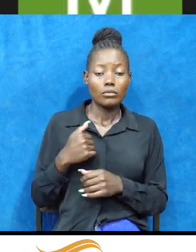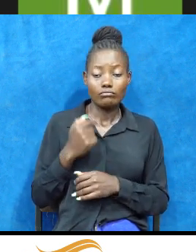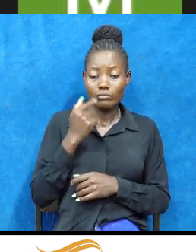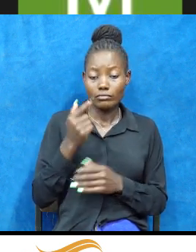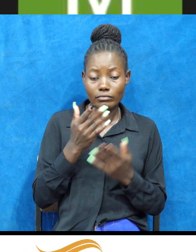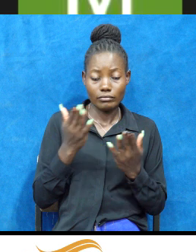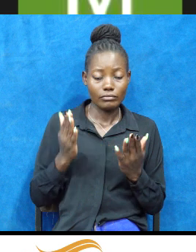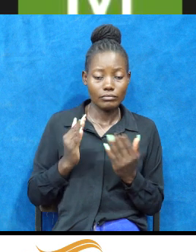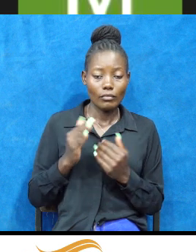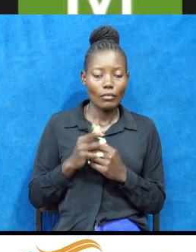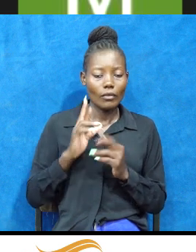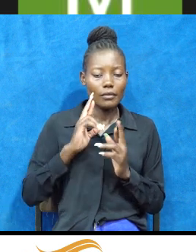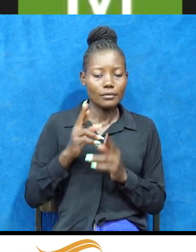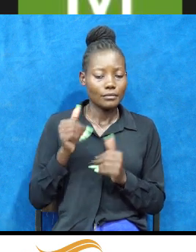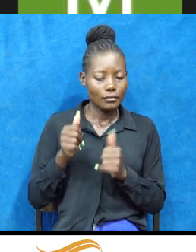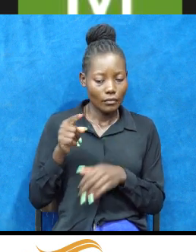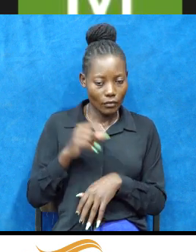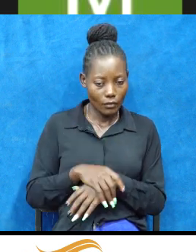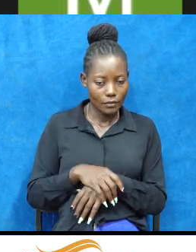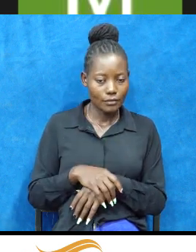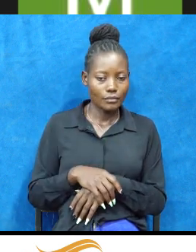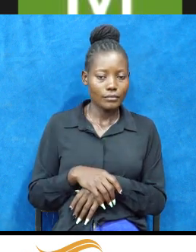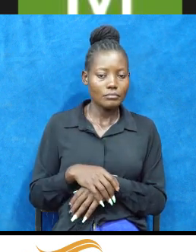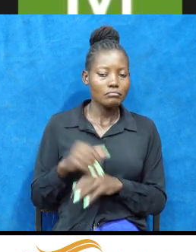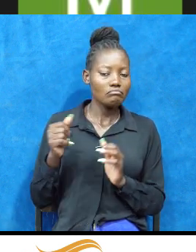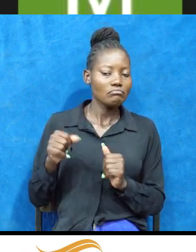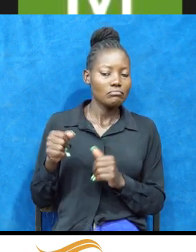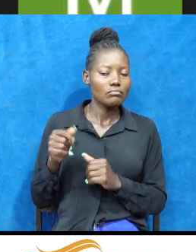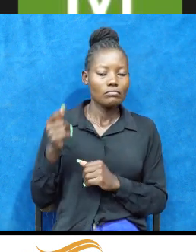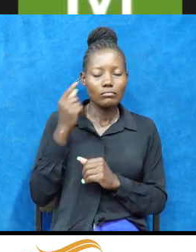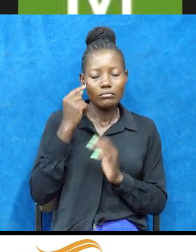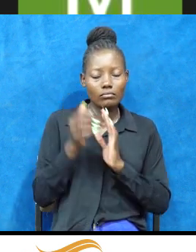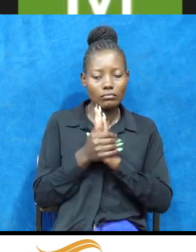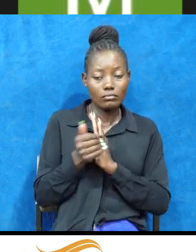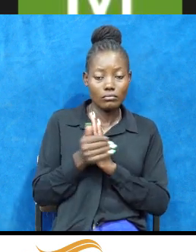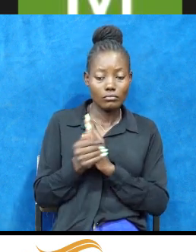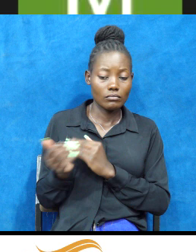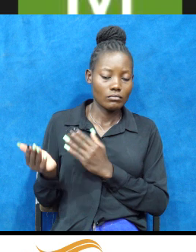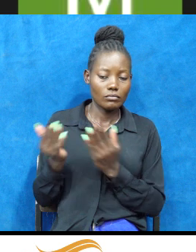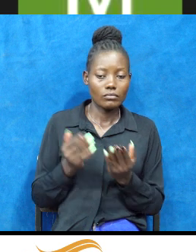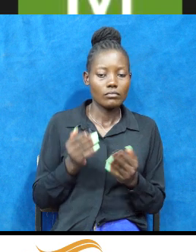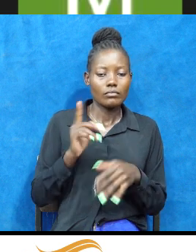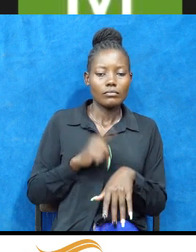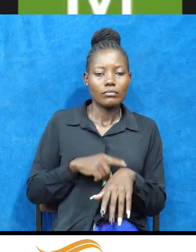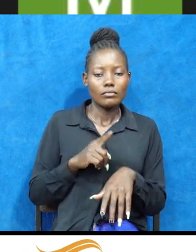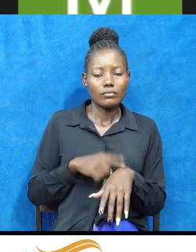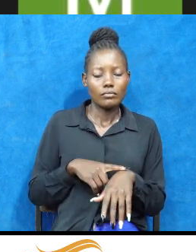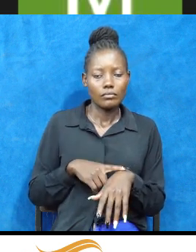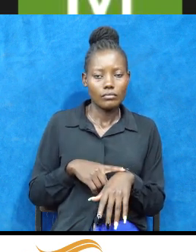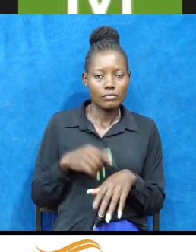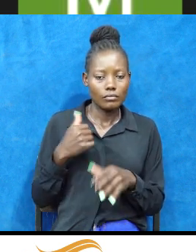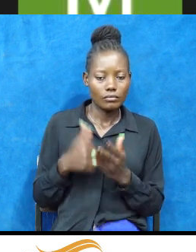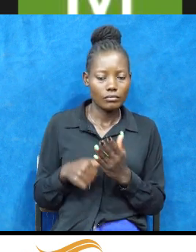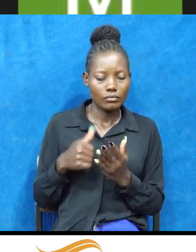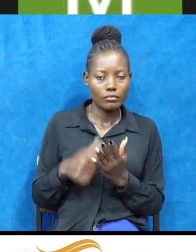you, that the results you get is going to come down to the skill you bring to the table in terms of piecing together